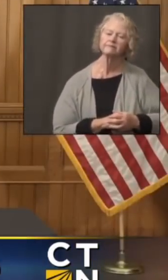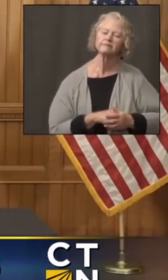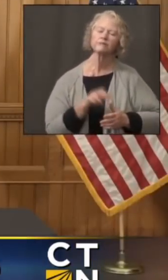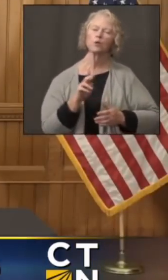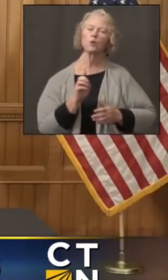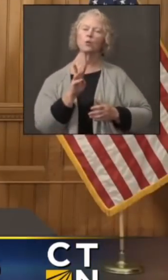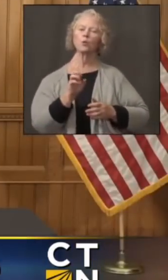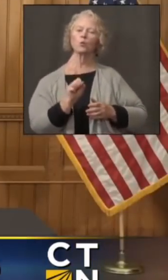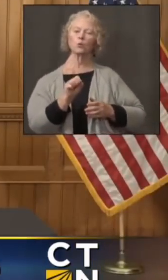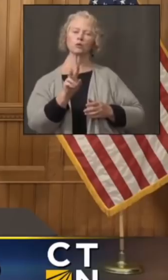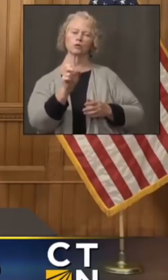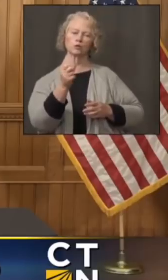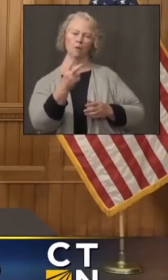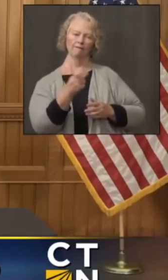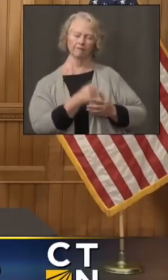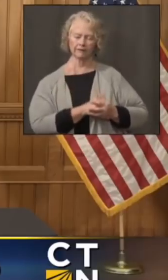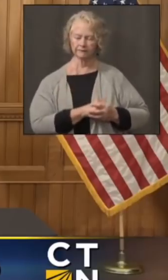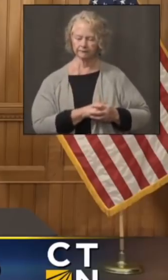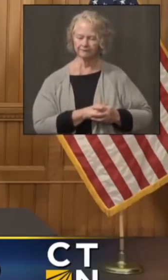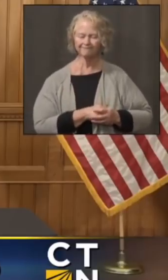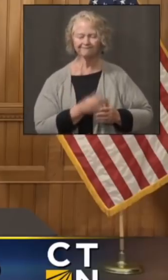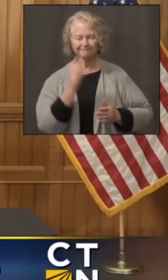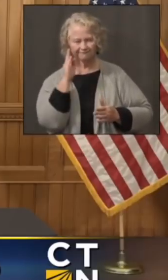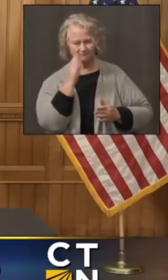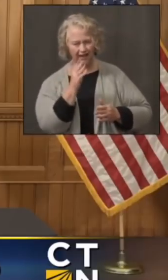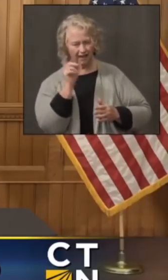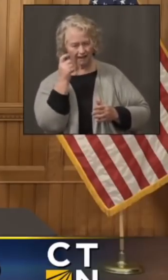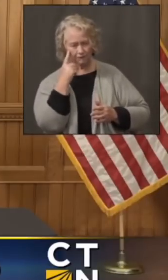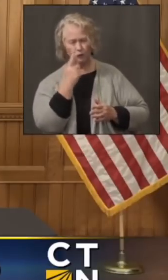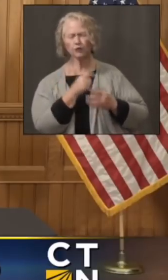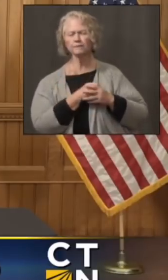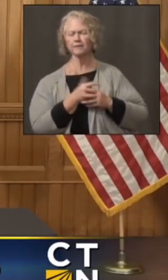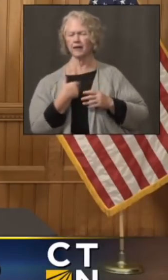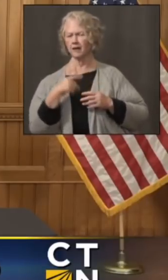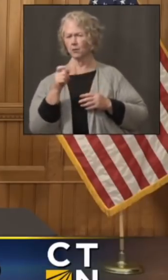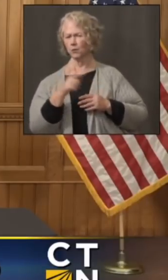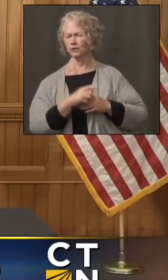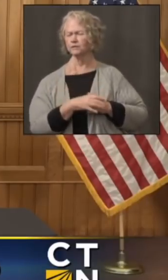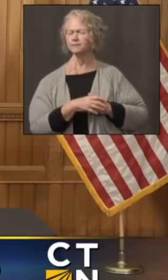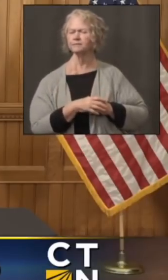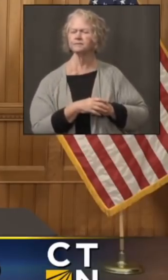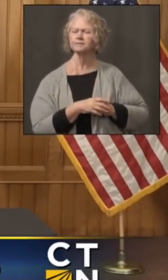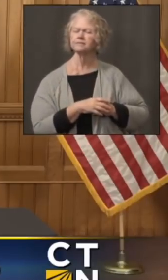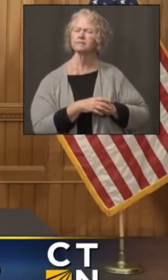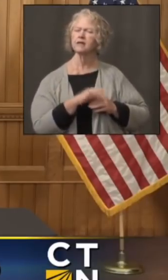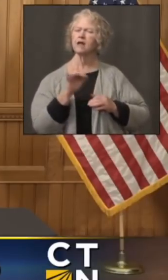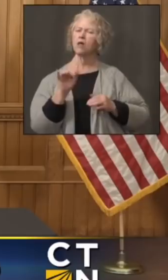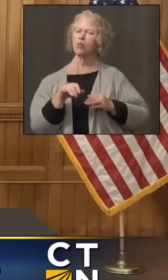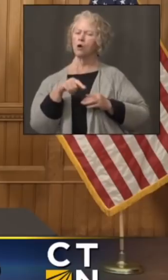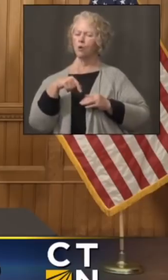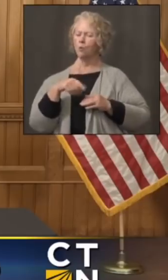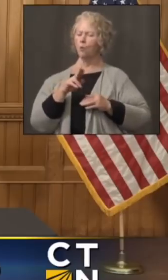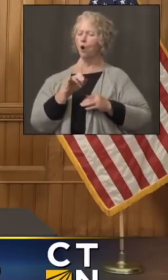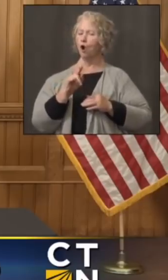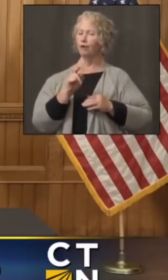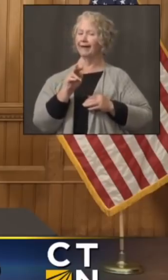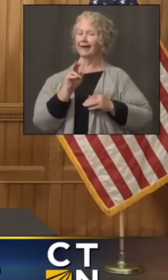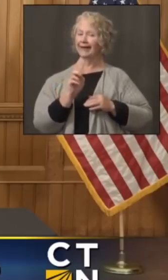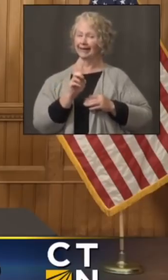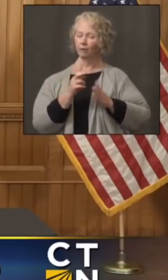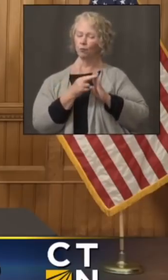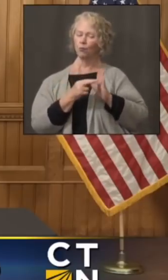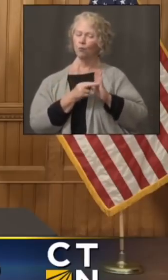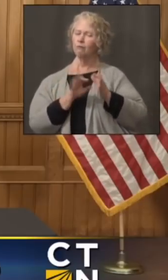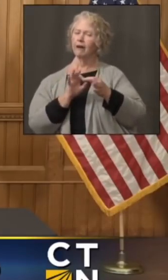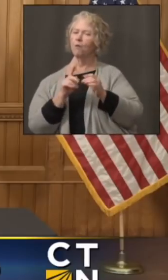News 12 Connecticut. Hi, Governor. I just wanted to ask you about the quarantine rules for other states. I know you've been